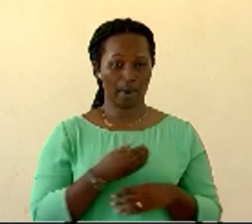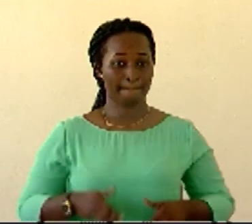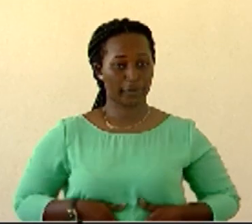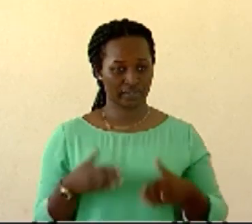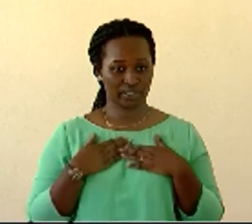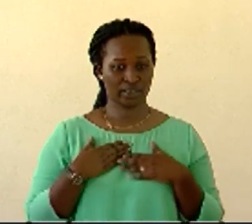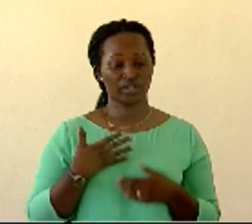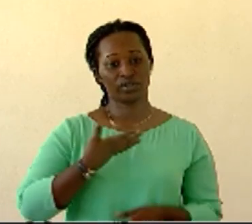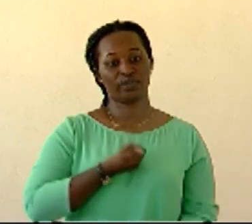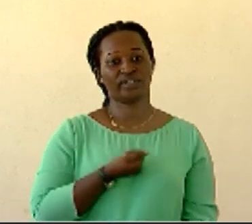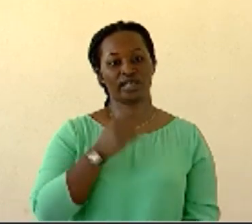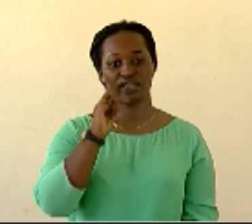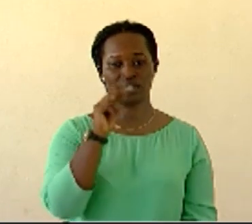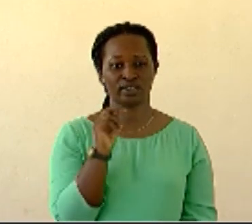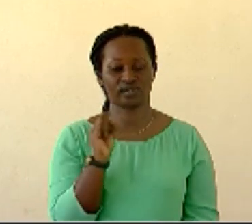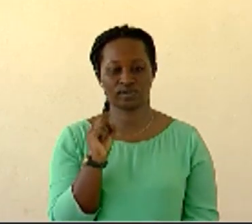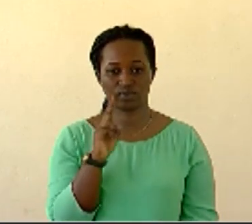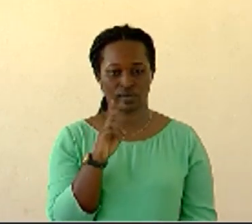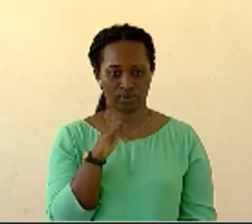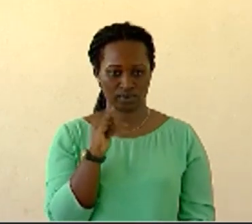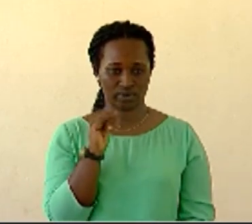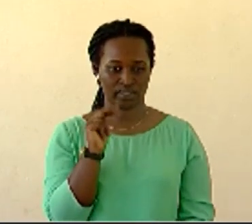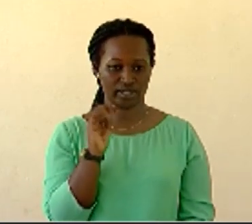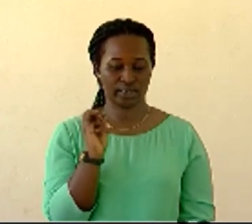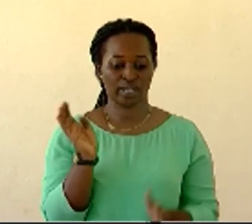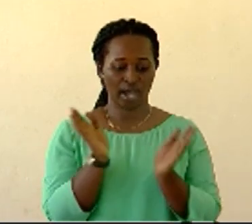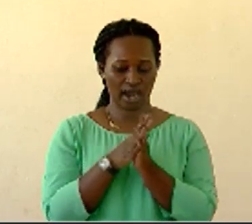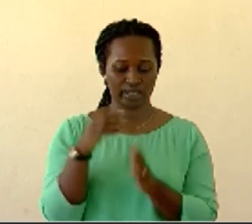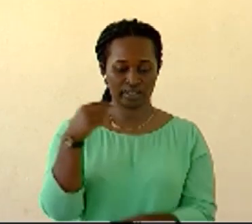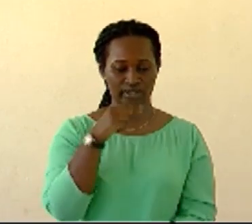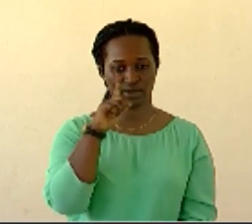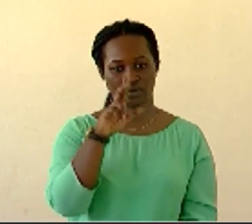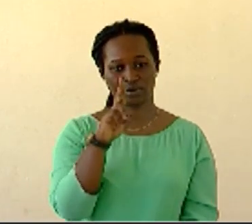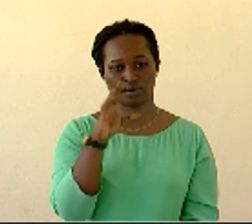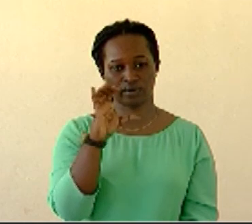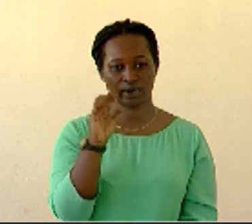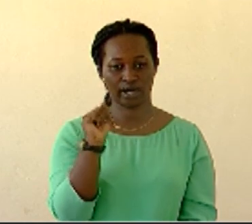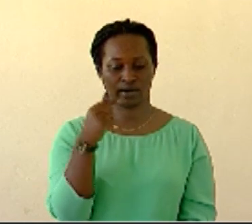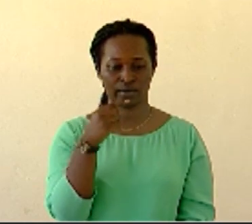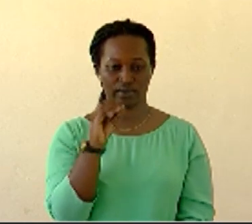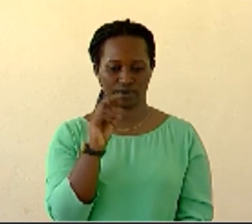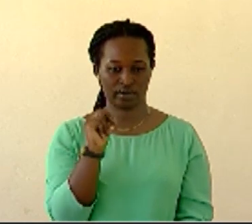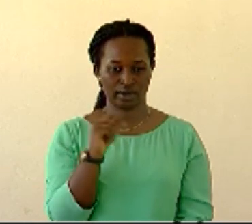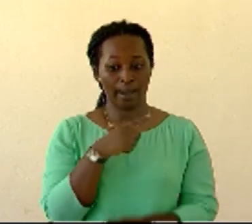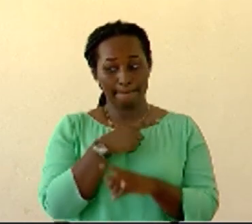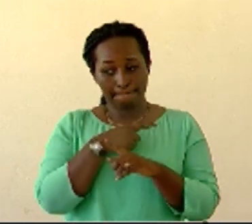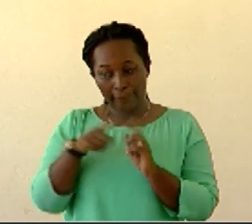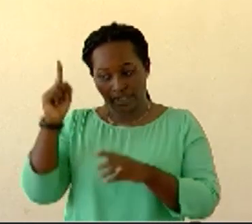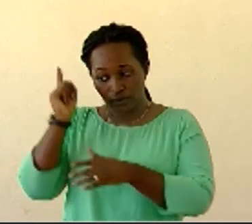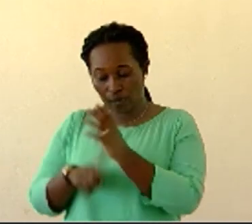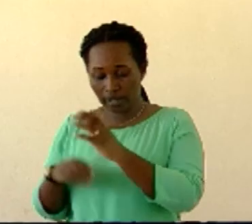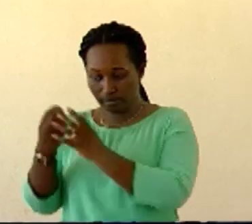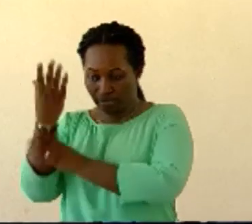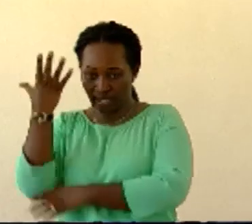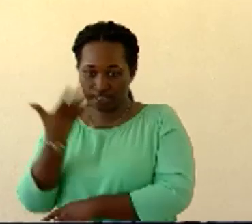glucagon, even plants have hormones. But of course, the hormones that plants have are different from